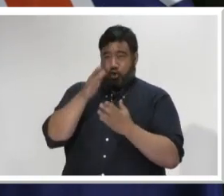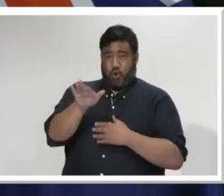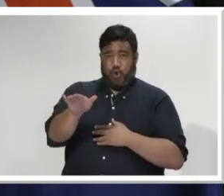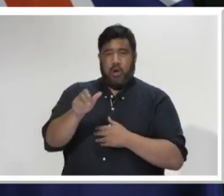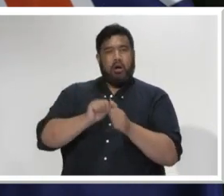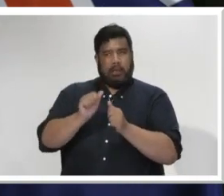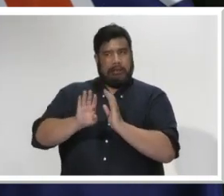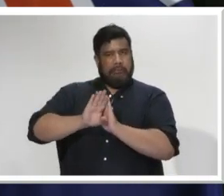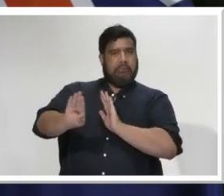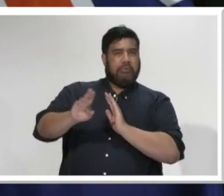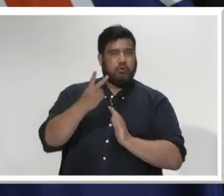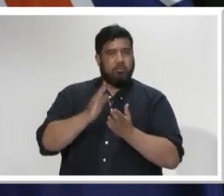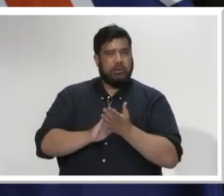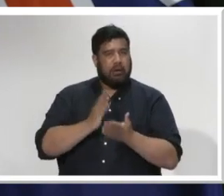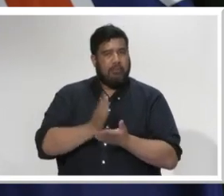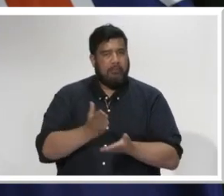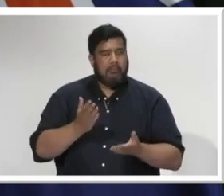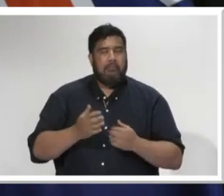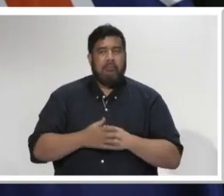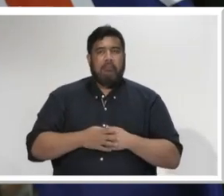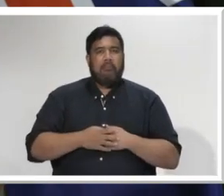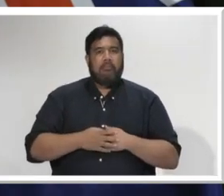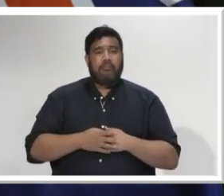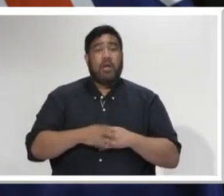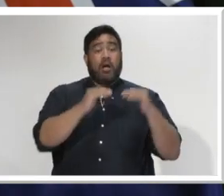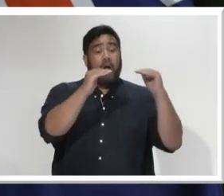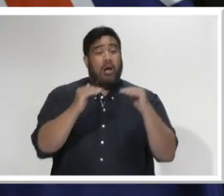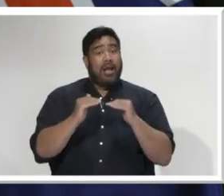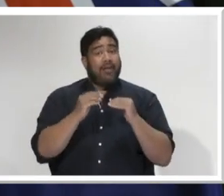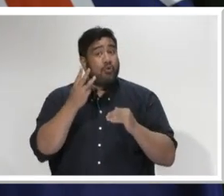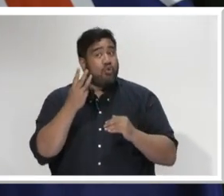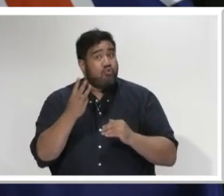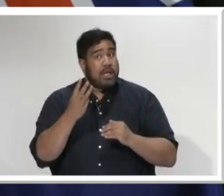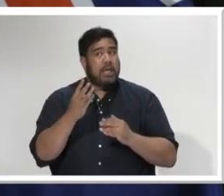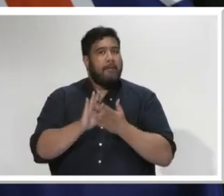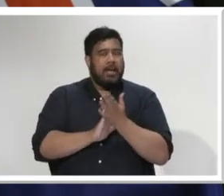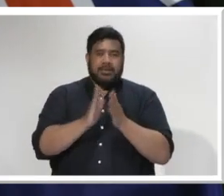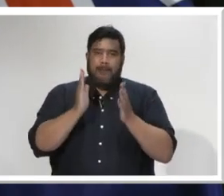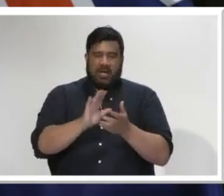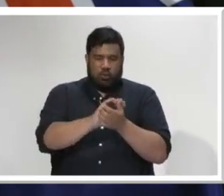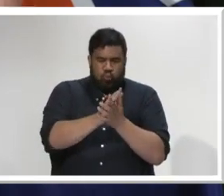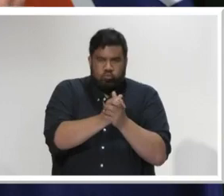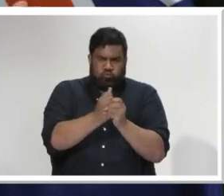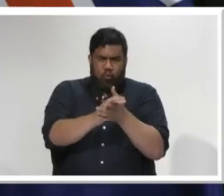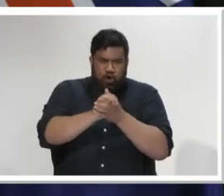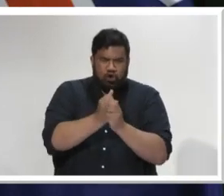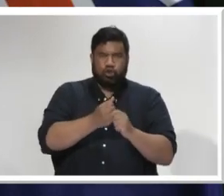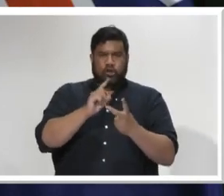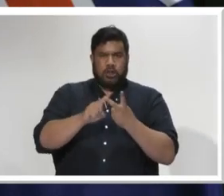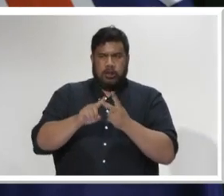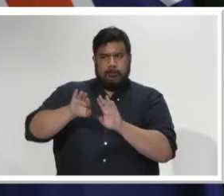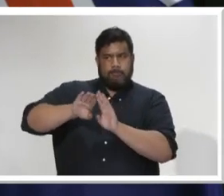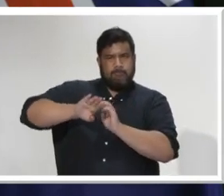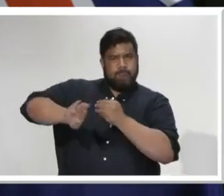fact, now more than ever, as you come into contact with more people, we must keep our distance, wash our hands, keep yourself and your bubble